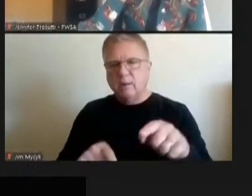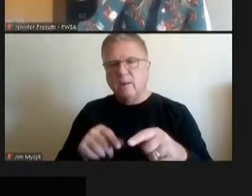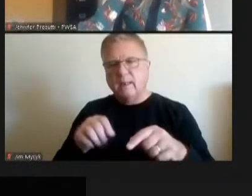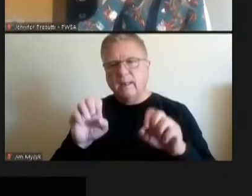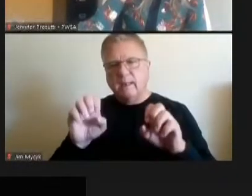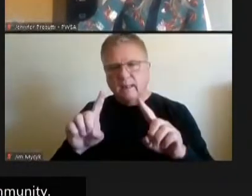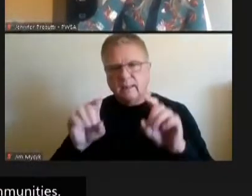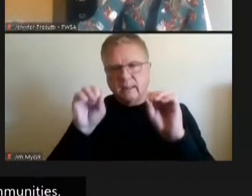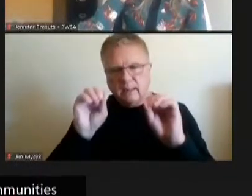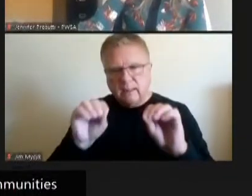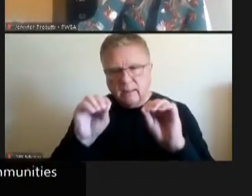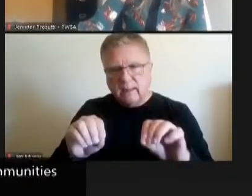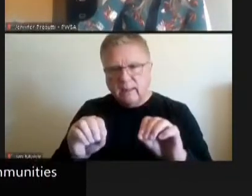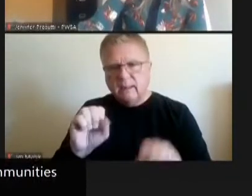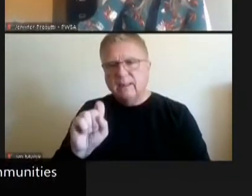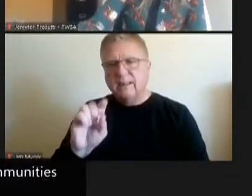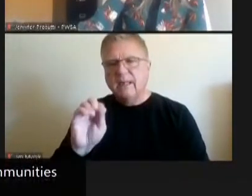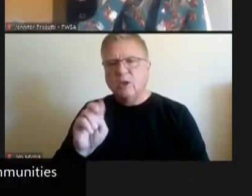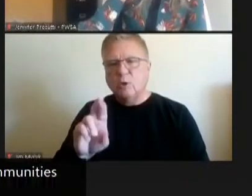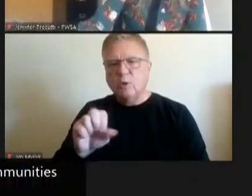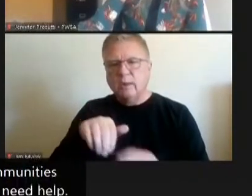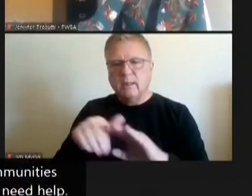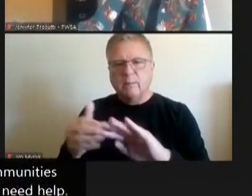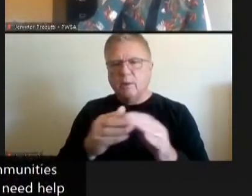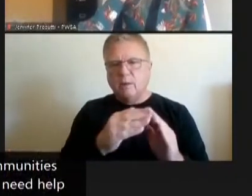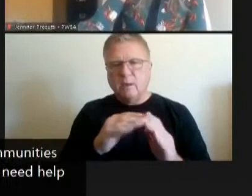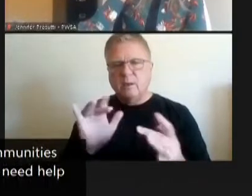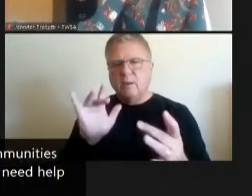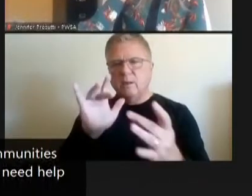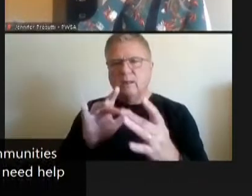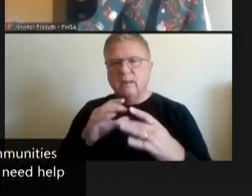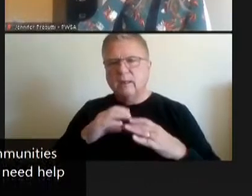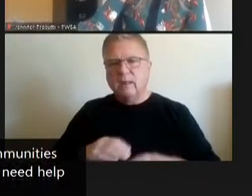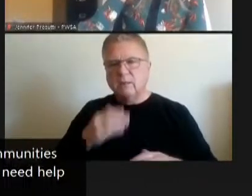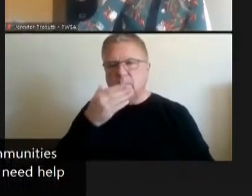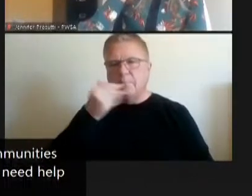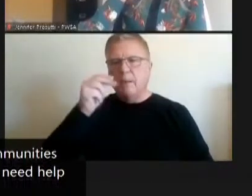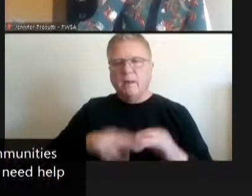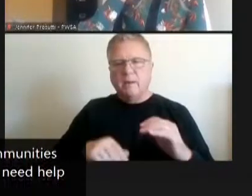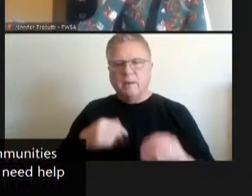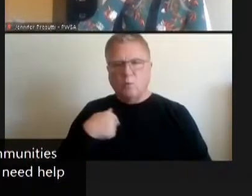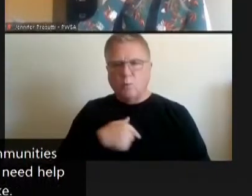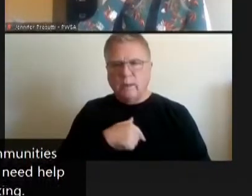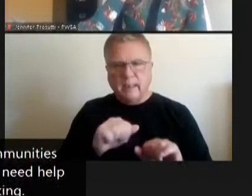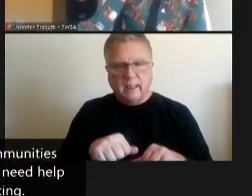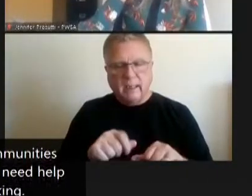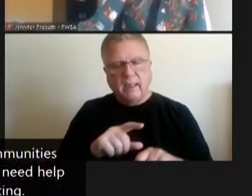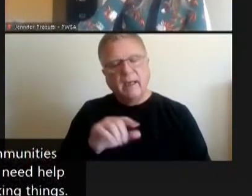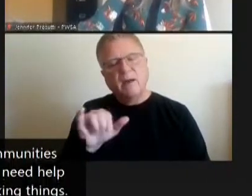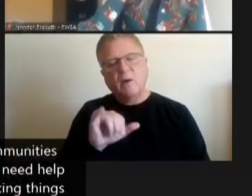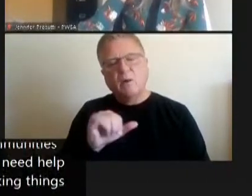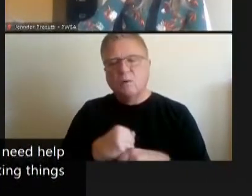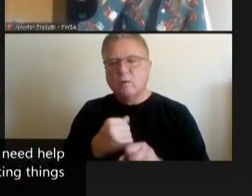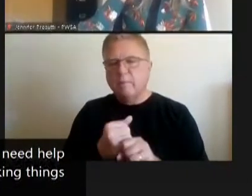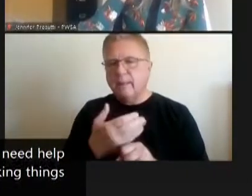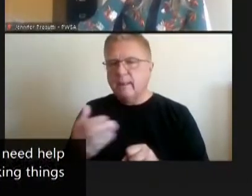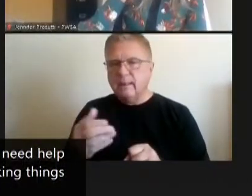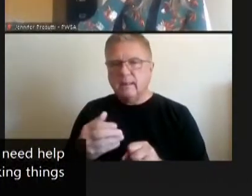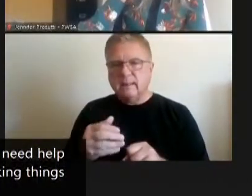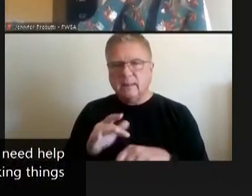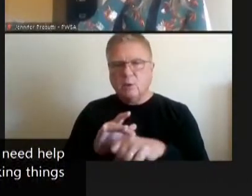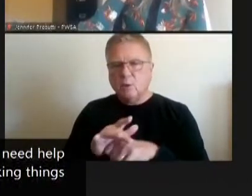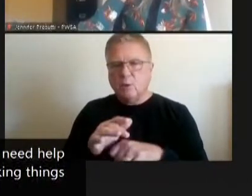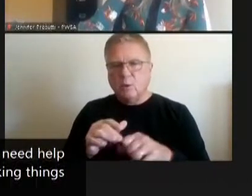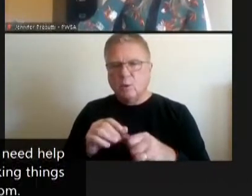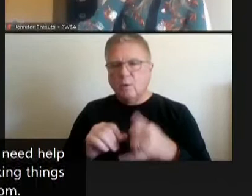in communities who might be able to reach customers who need help better than we can. And then we're also making things like proactive outbound phone